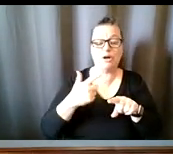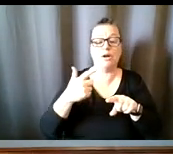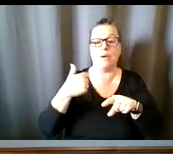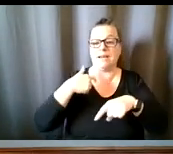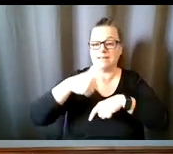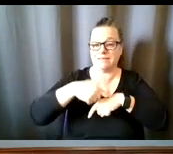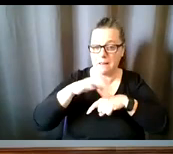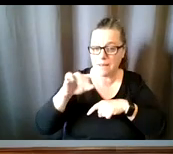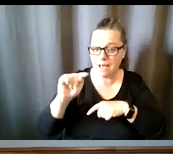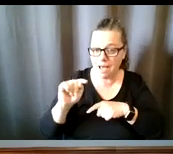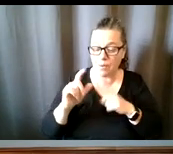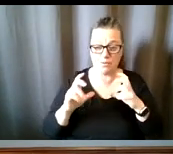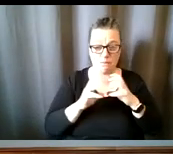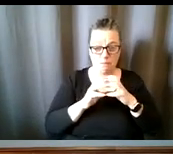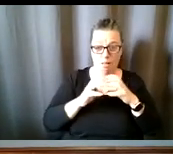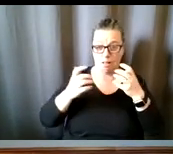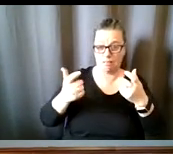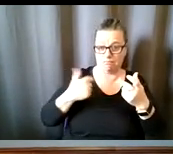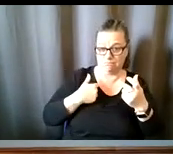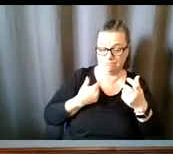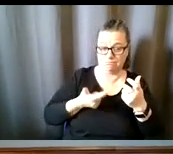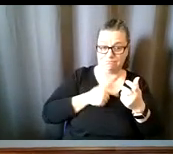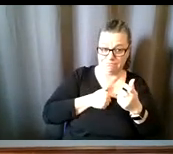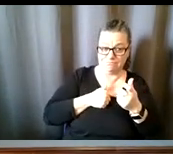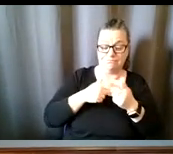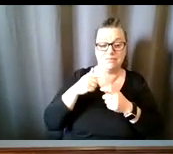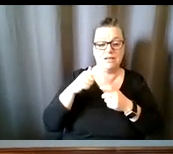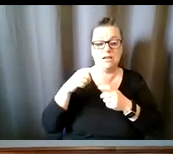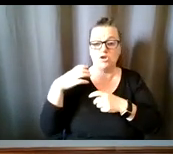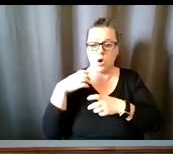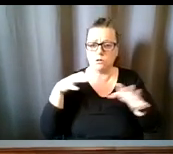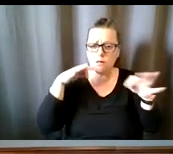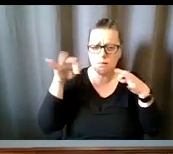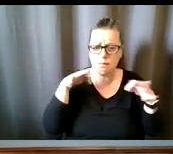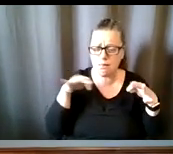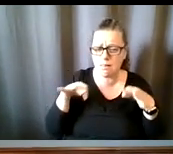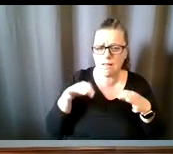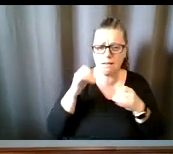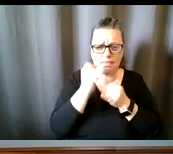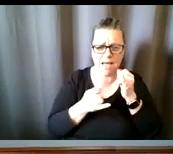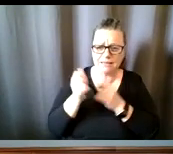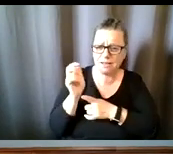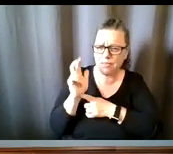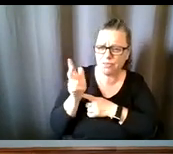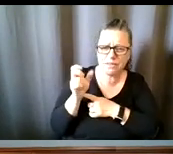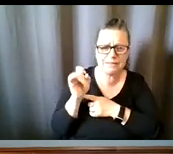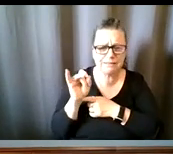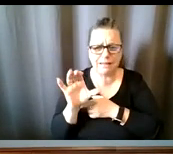so the coach gets with the team. They map out, this is what you need to do in the final 3 seconds in order to score the basket. And guess what?